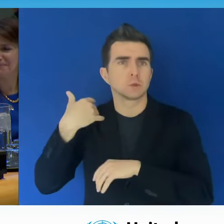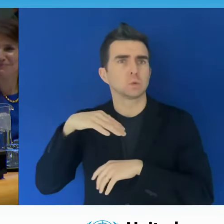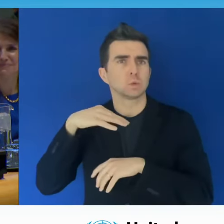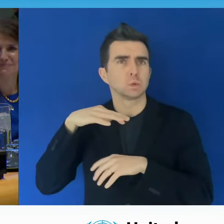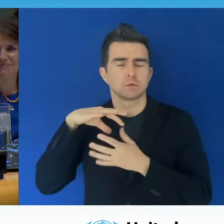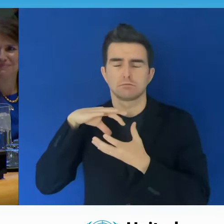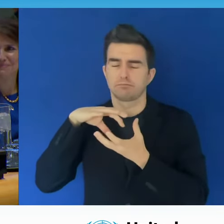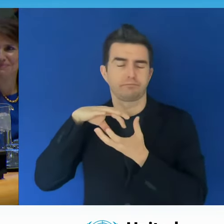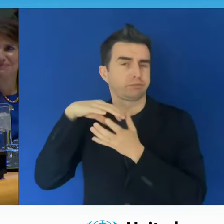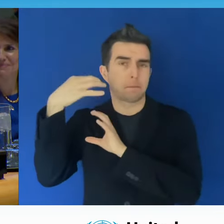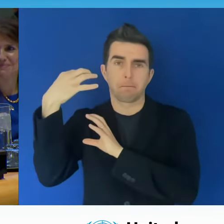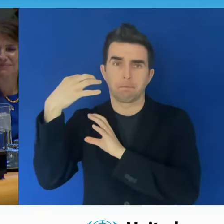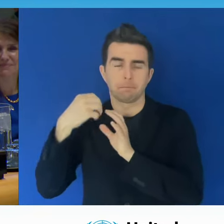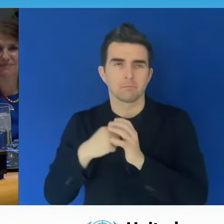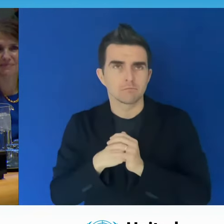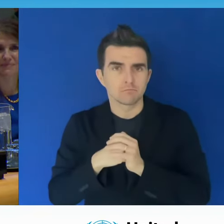solidarity.